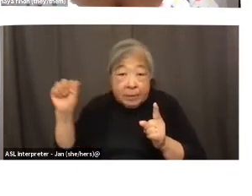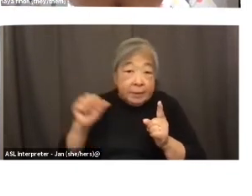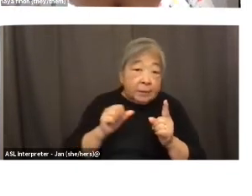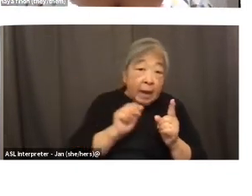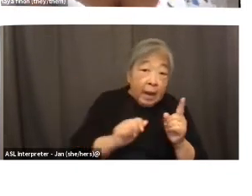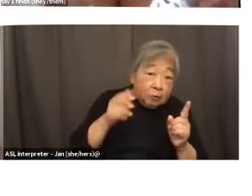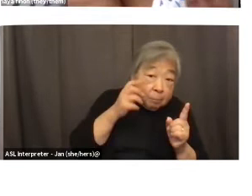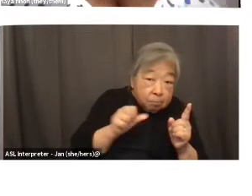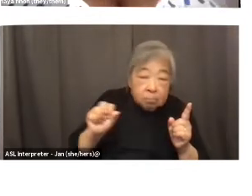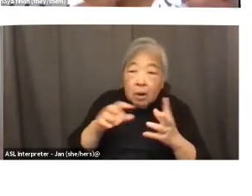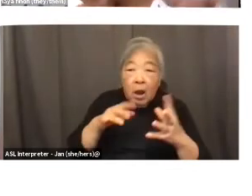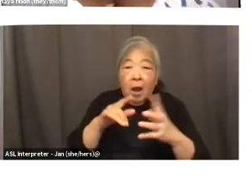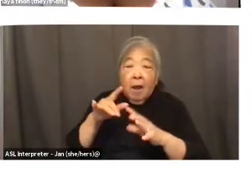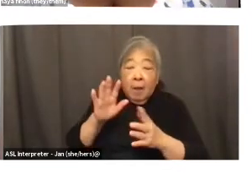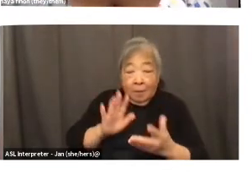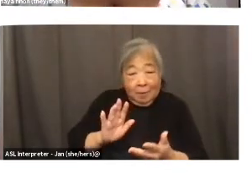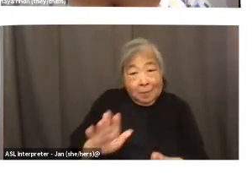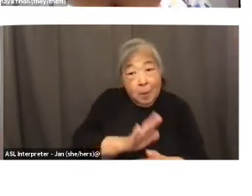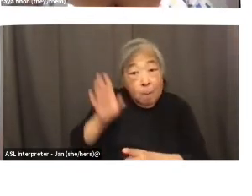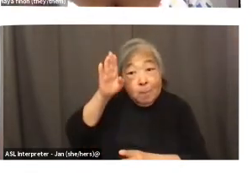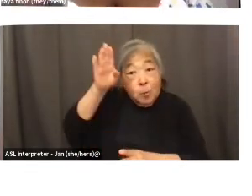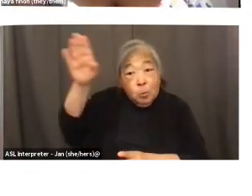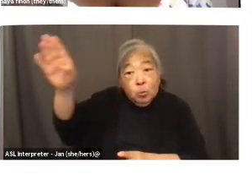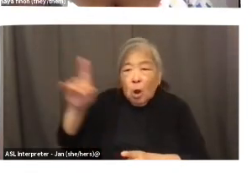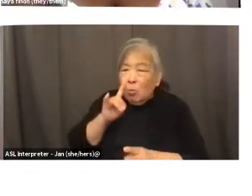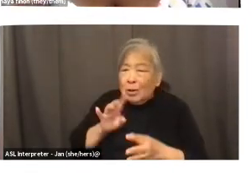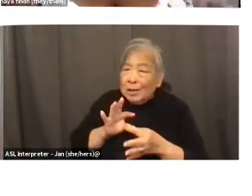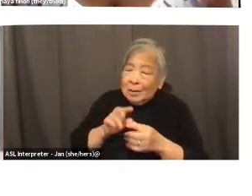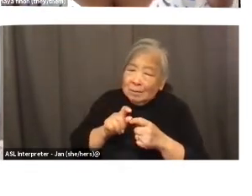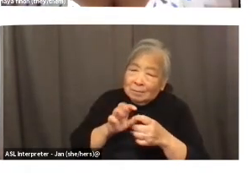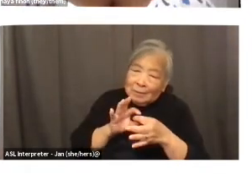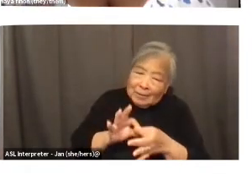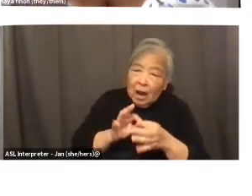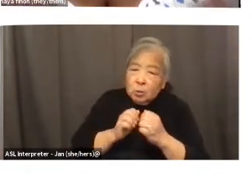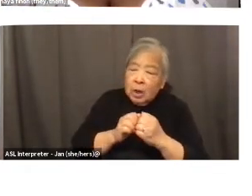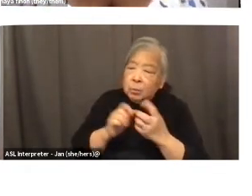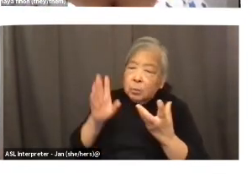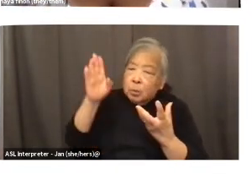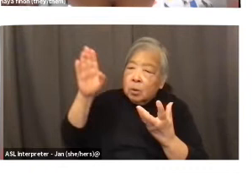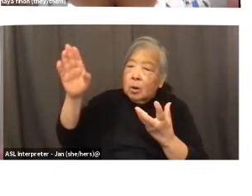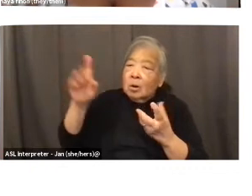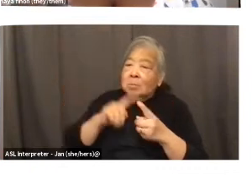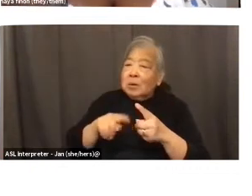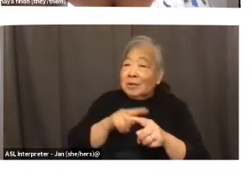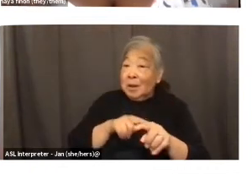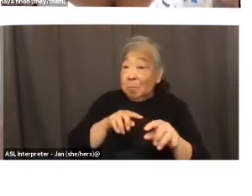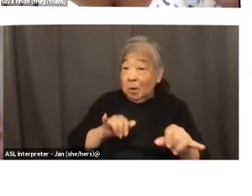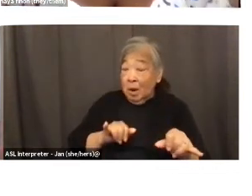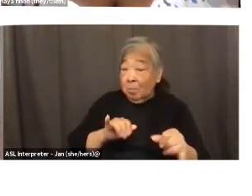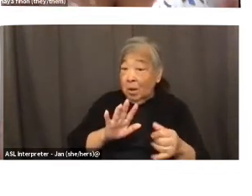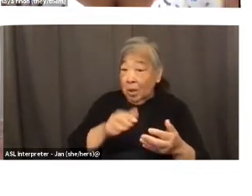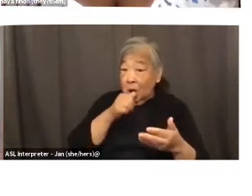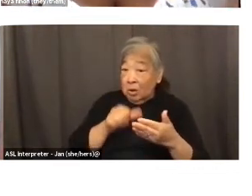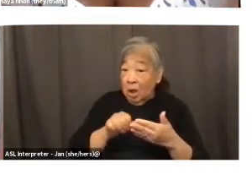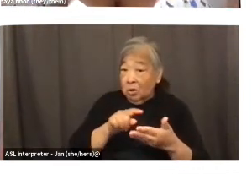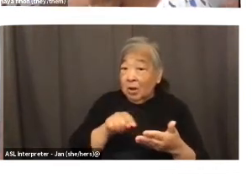and futures are like intrinsically tied together. But also they made clear in that letter that